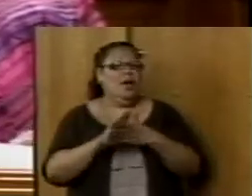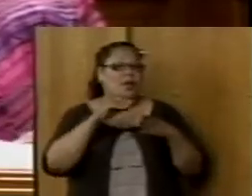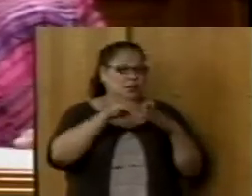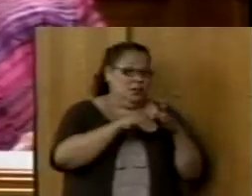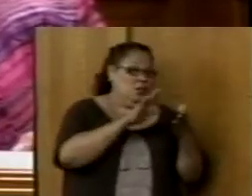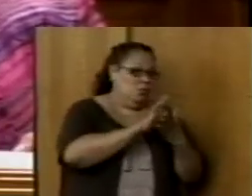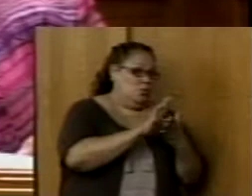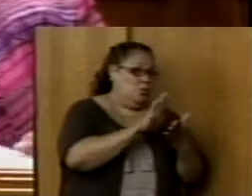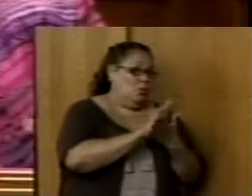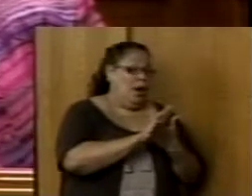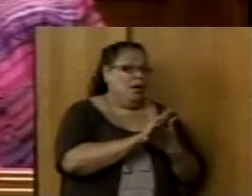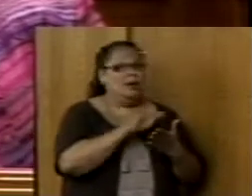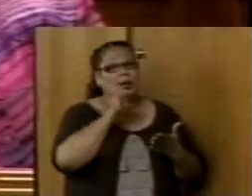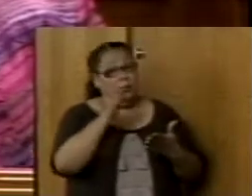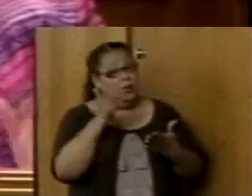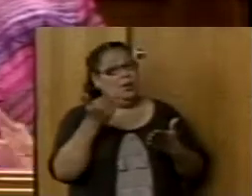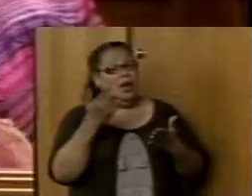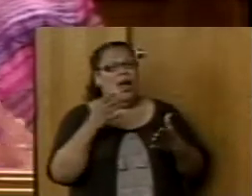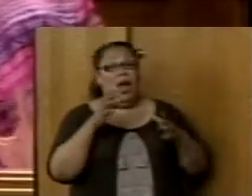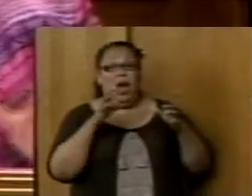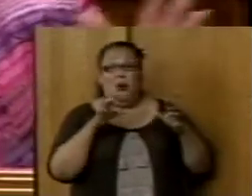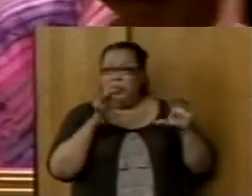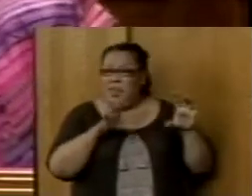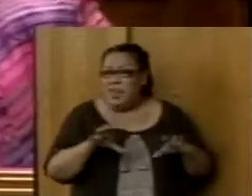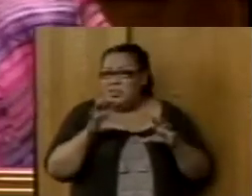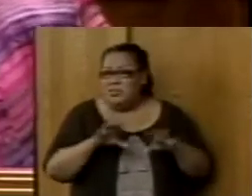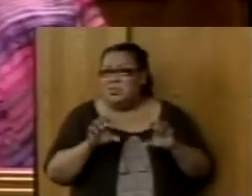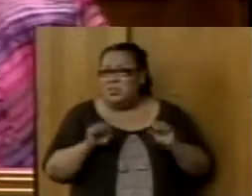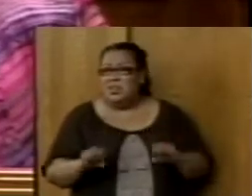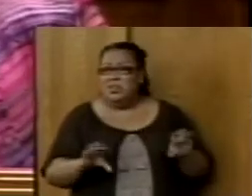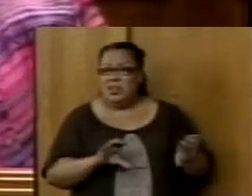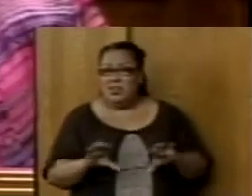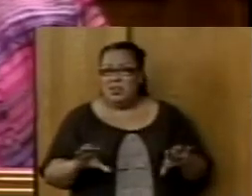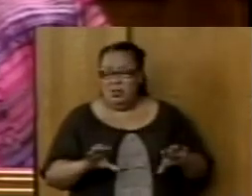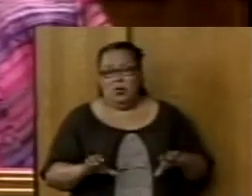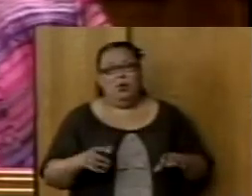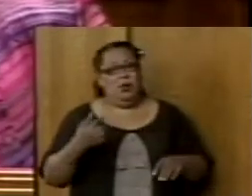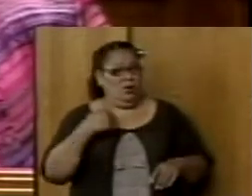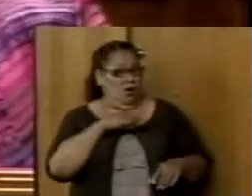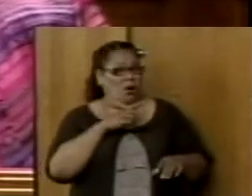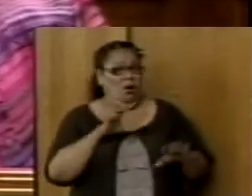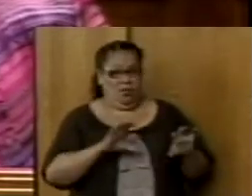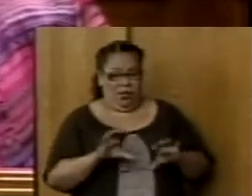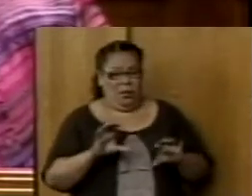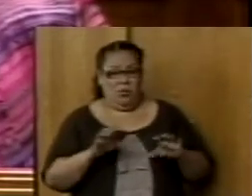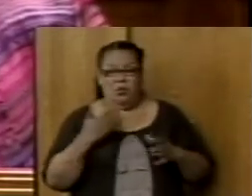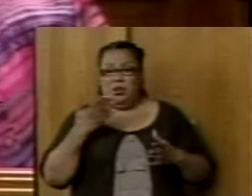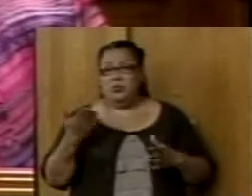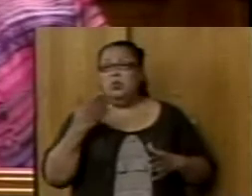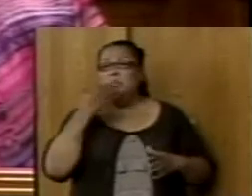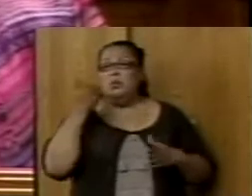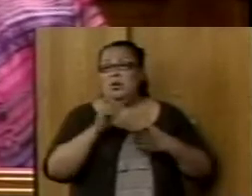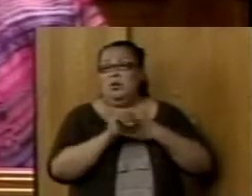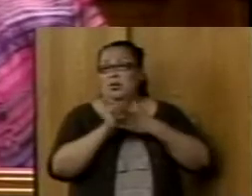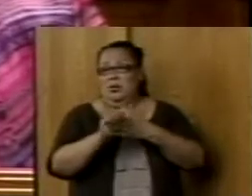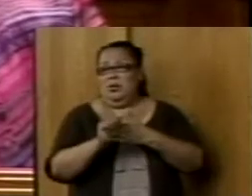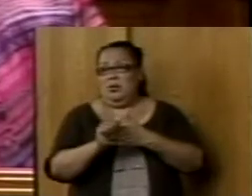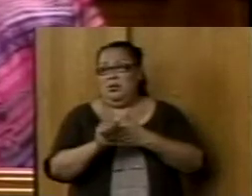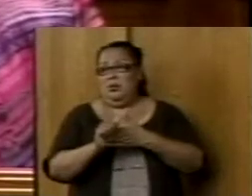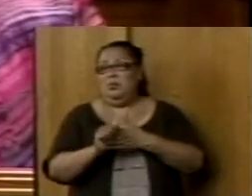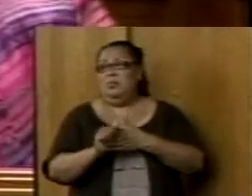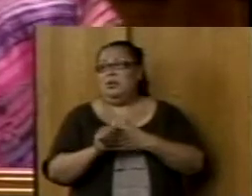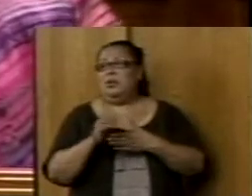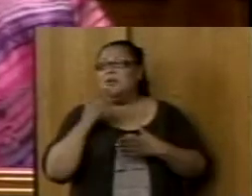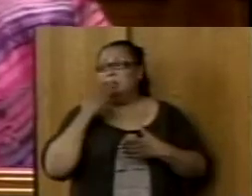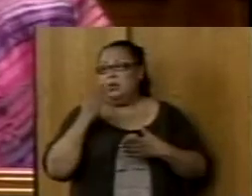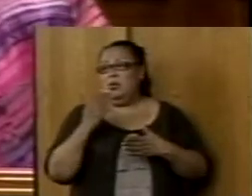as in school academically and with recreational and all the activities that we do in school, you will have better leaders because they're